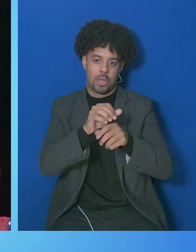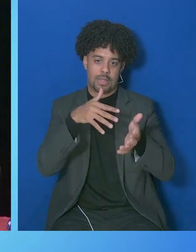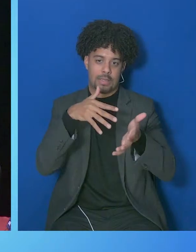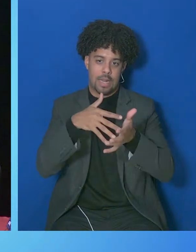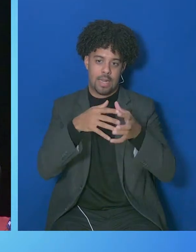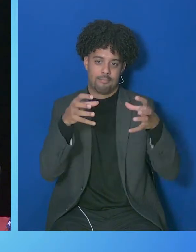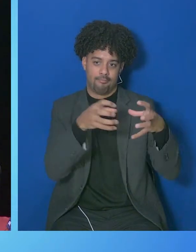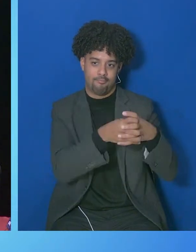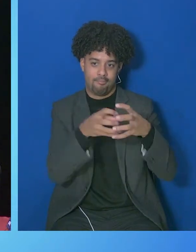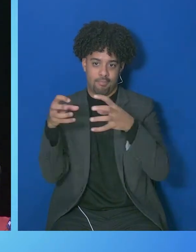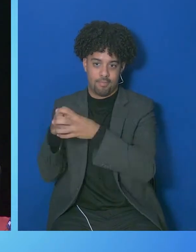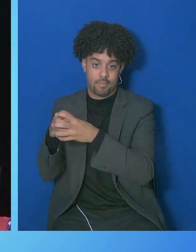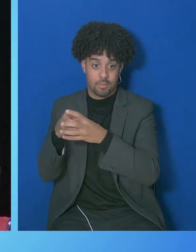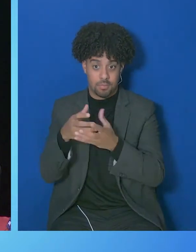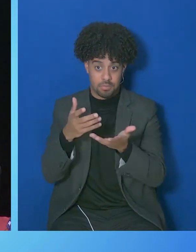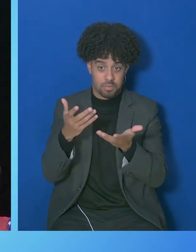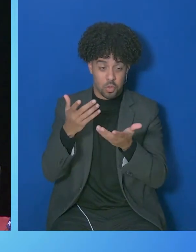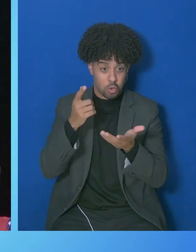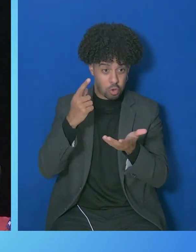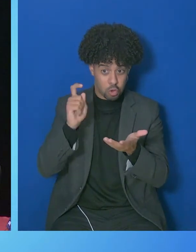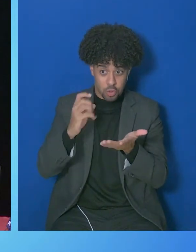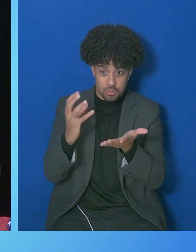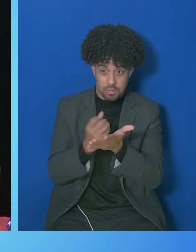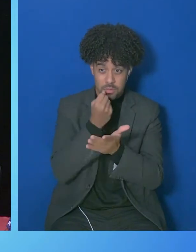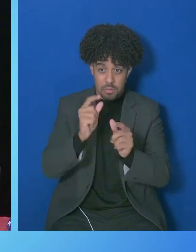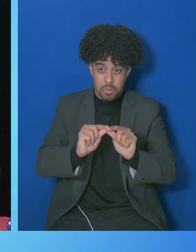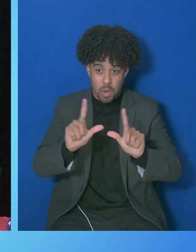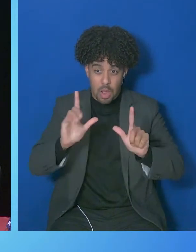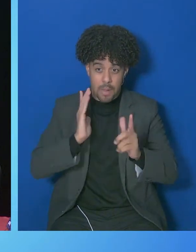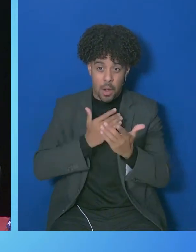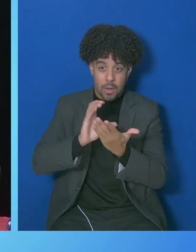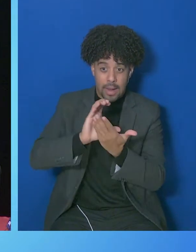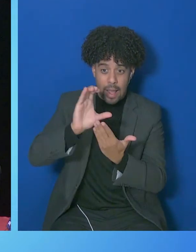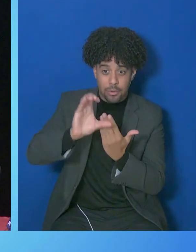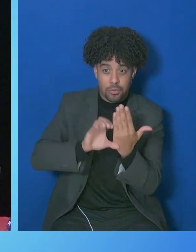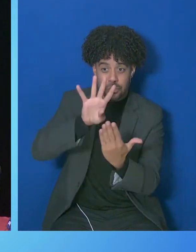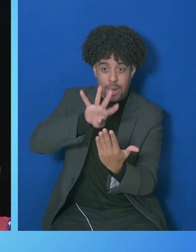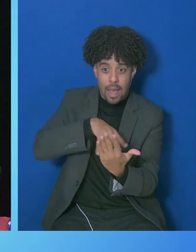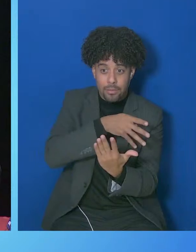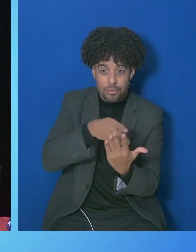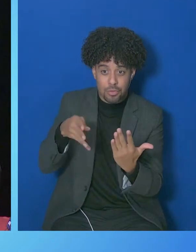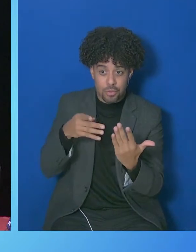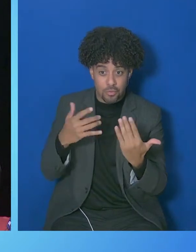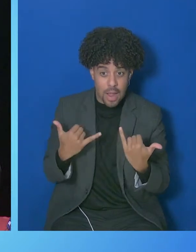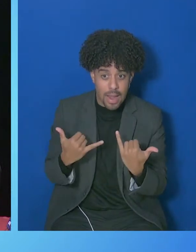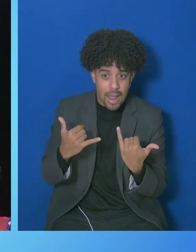Do you want us to take out our calendars right now, or do you want, would it be possible for